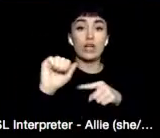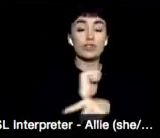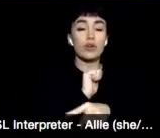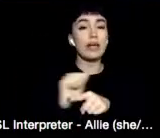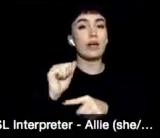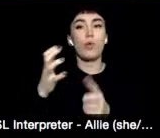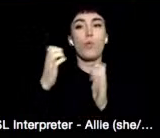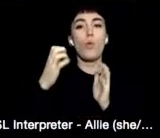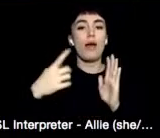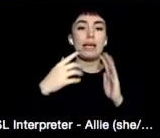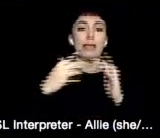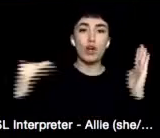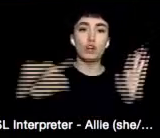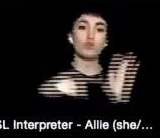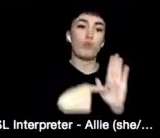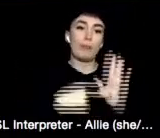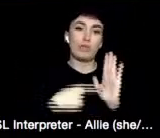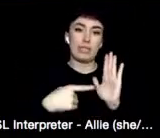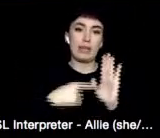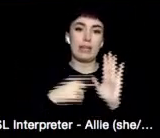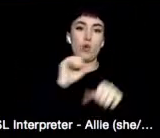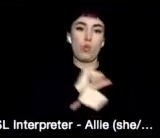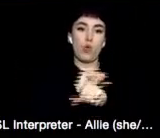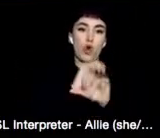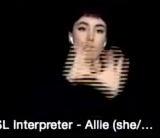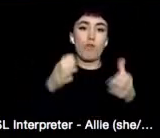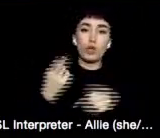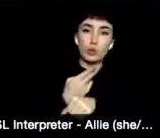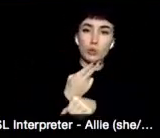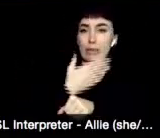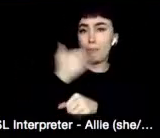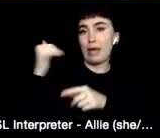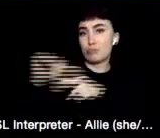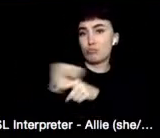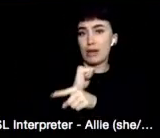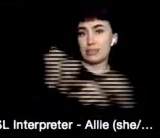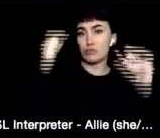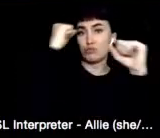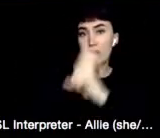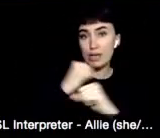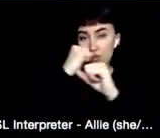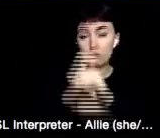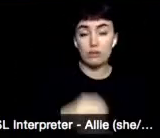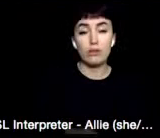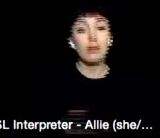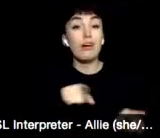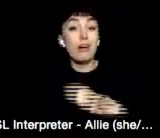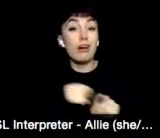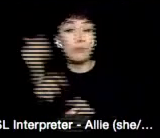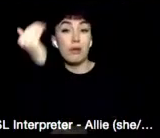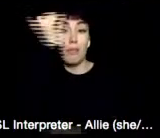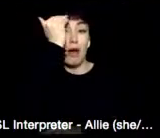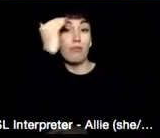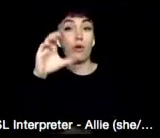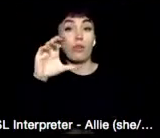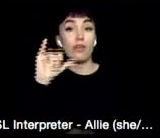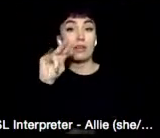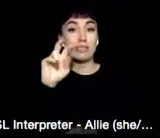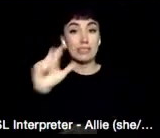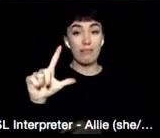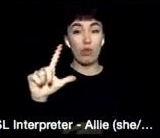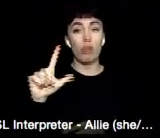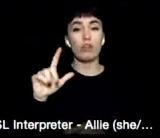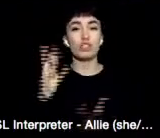representative workforce using best practice strategies, also being mindful of the civil service process, which has to